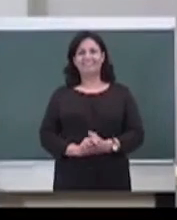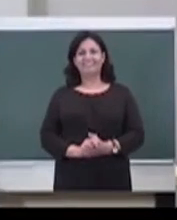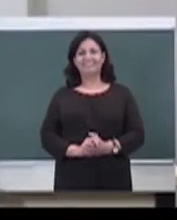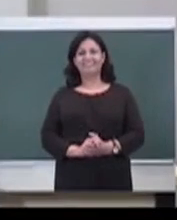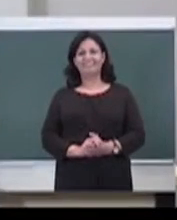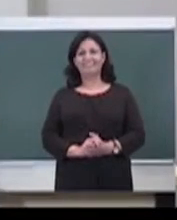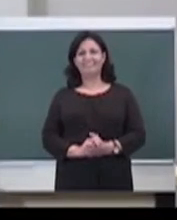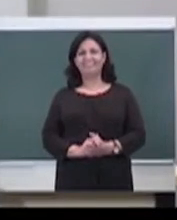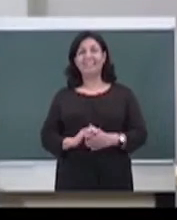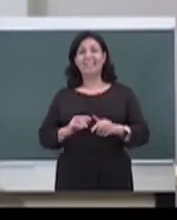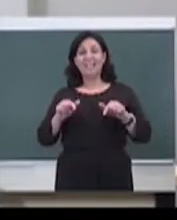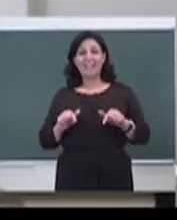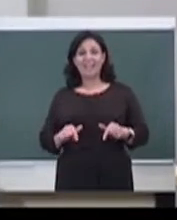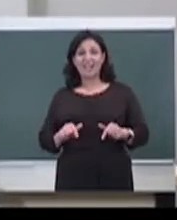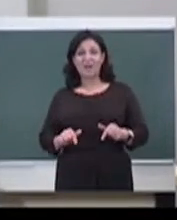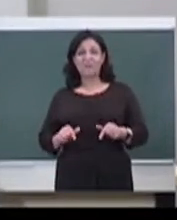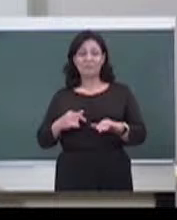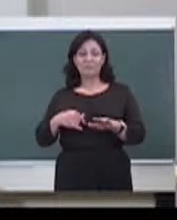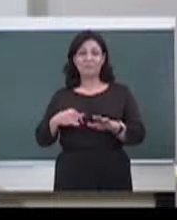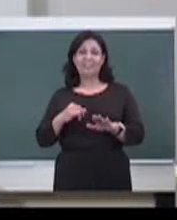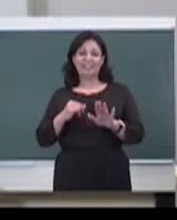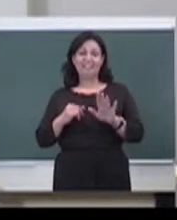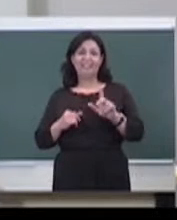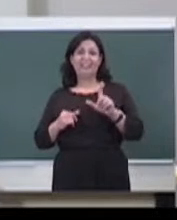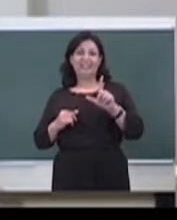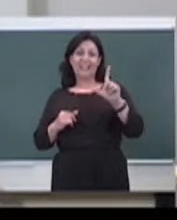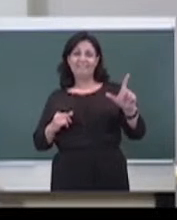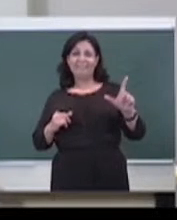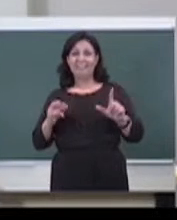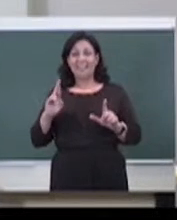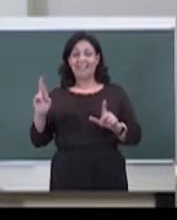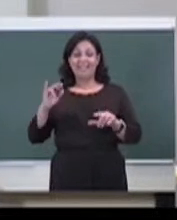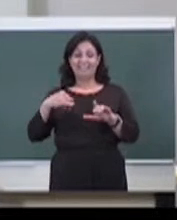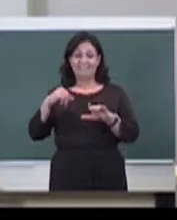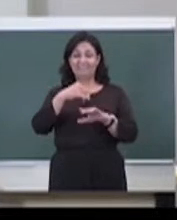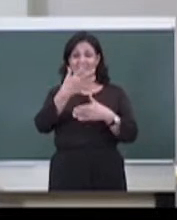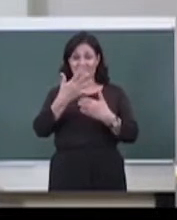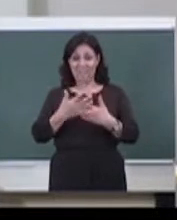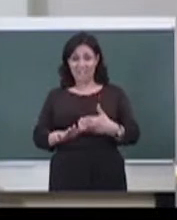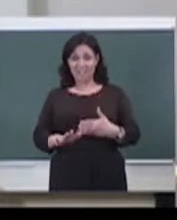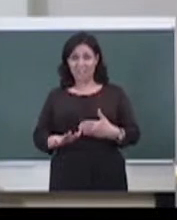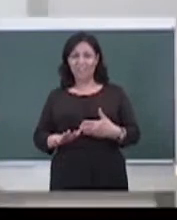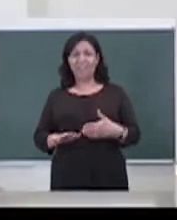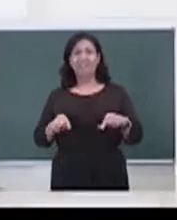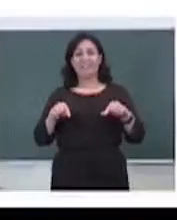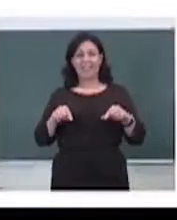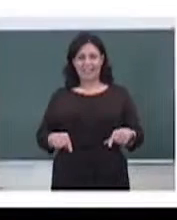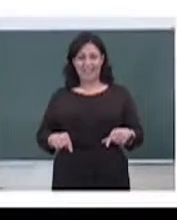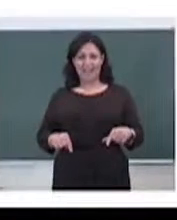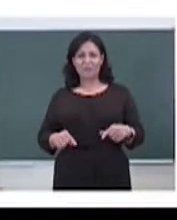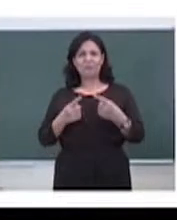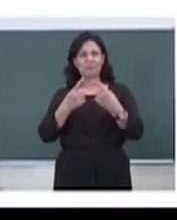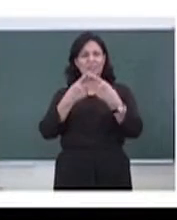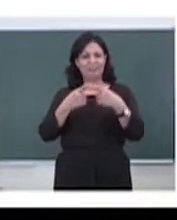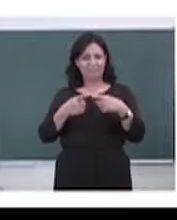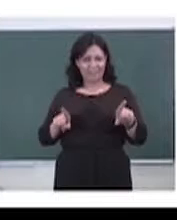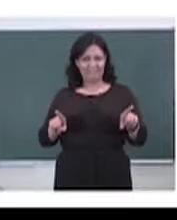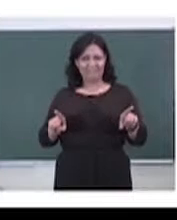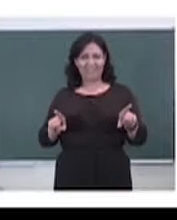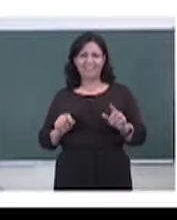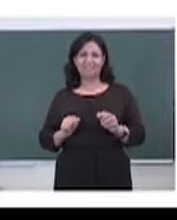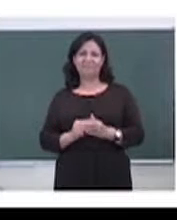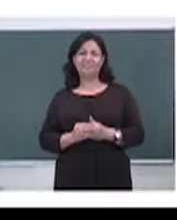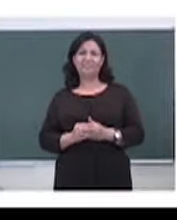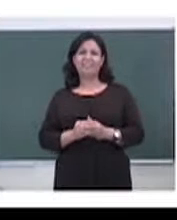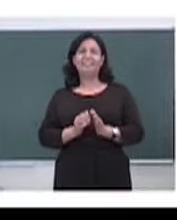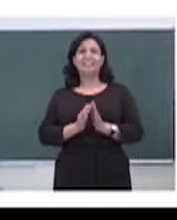Now that we have traced our left hand and our right hand, let's do something a little bit different. Please turn your